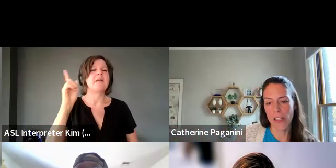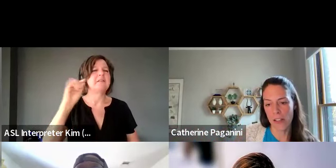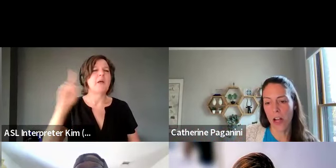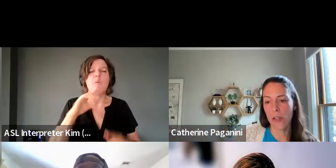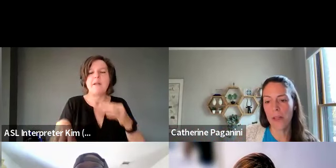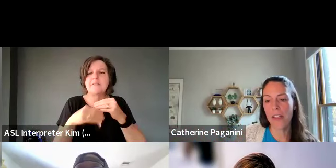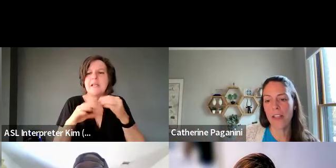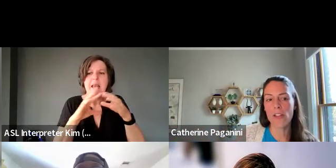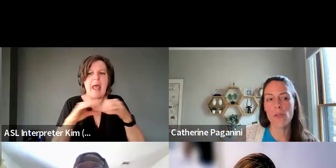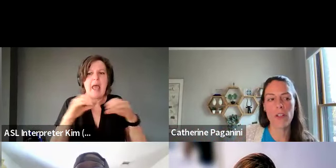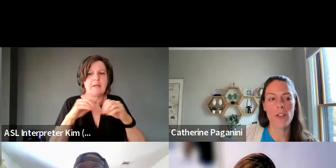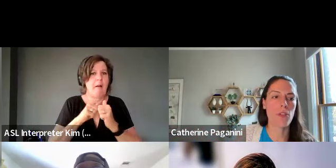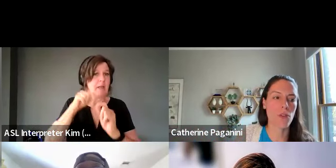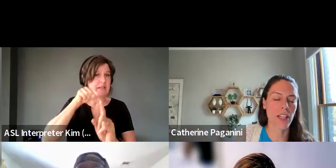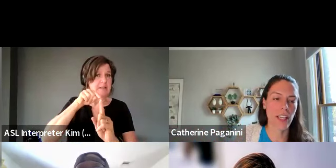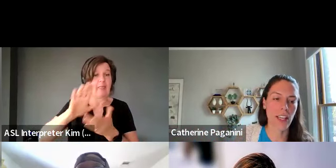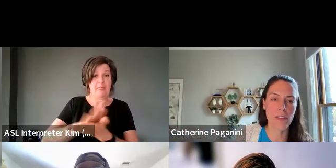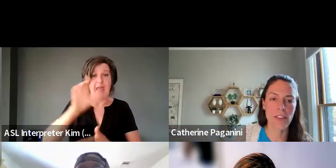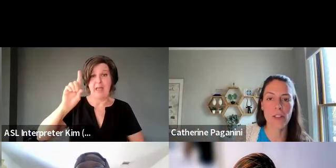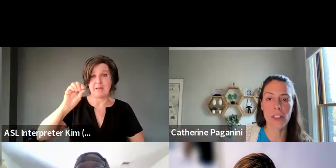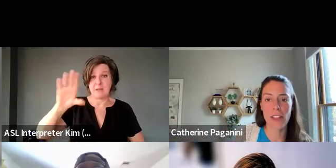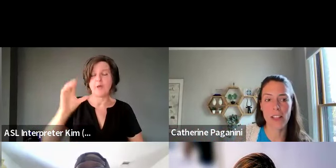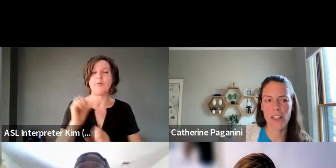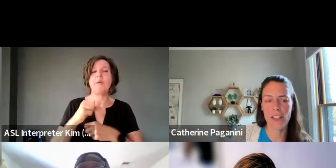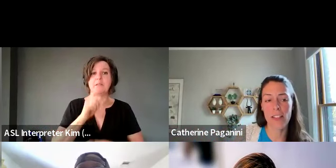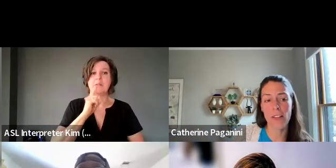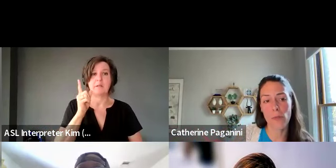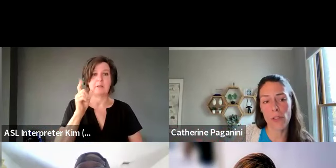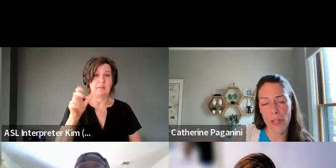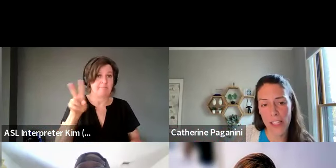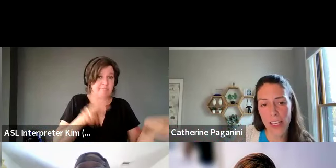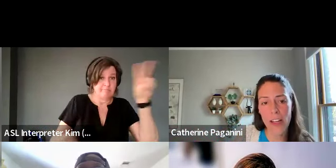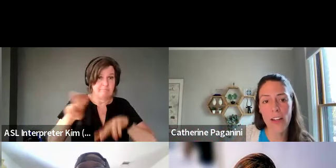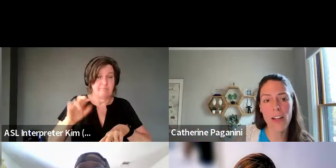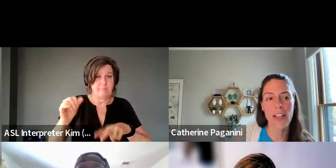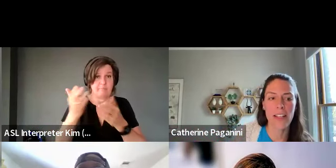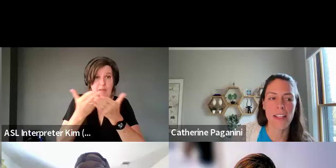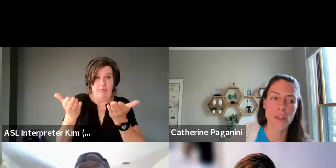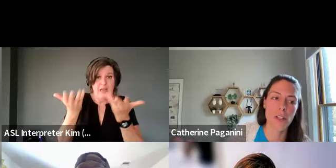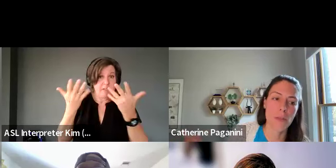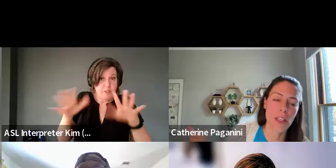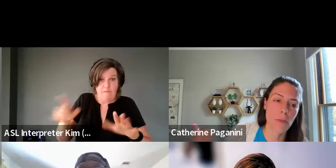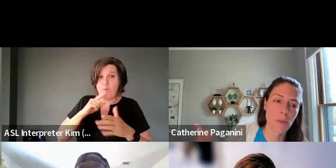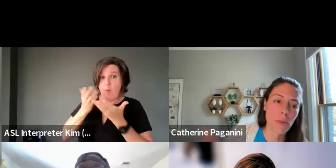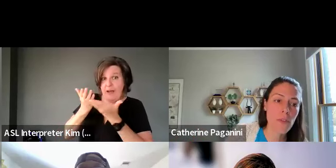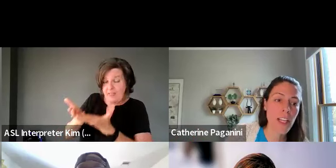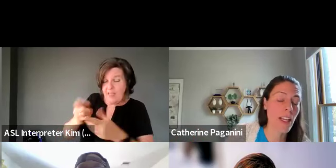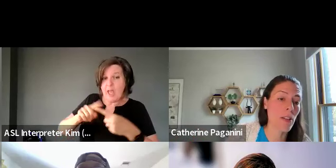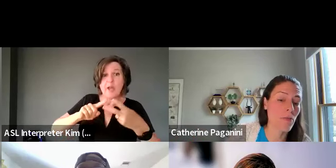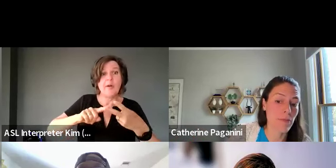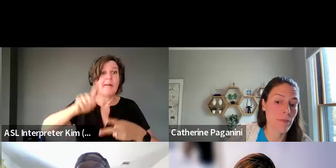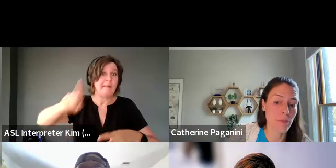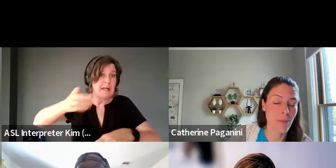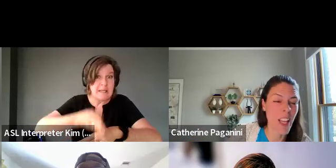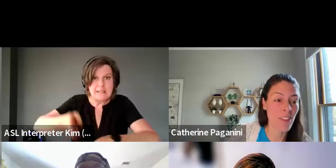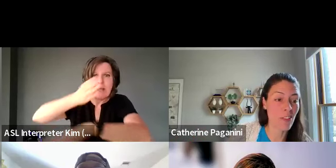comments in the document. And I just wanted to be sure, like, can you have a look? Is that stuff that was already there? Should it be improved? Like,